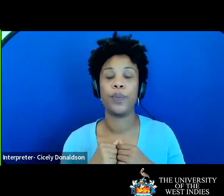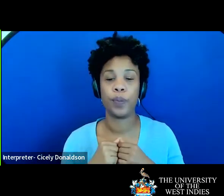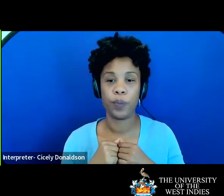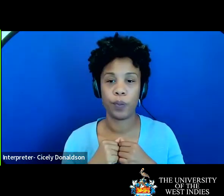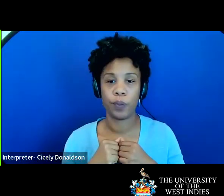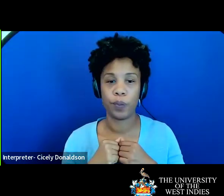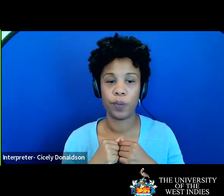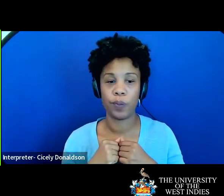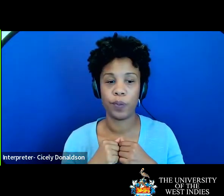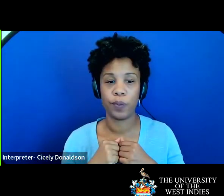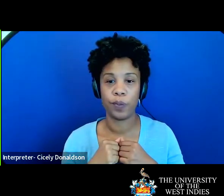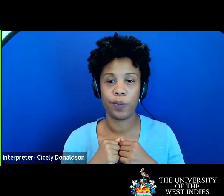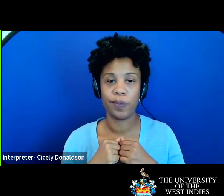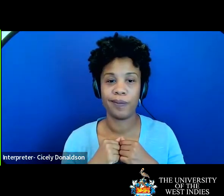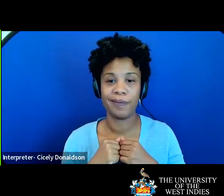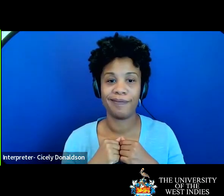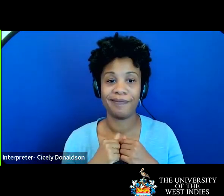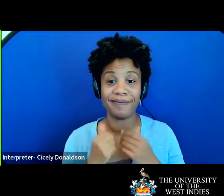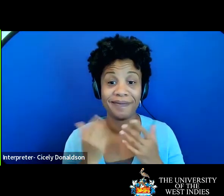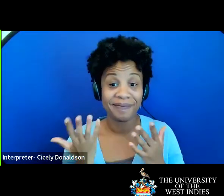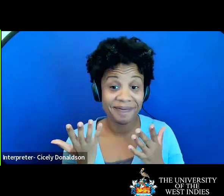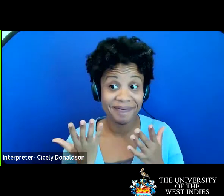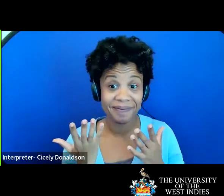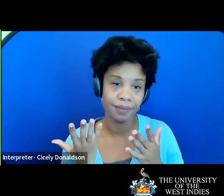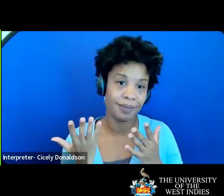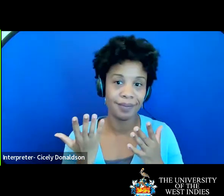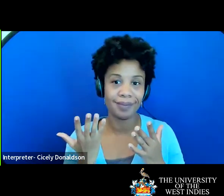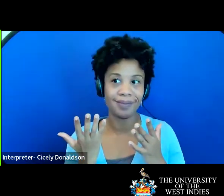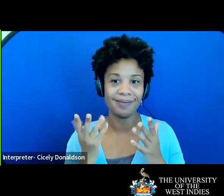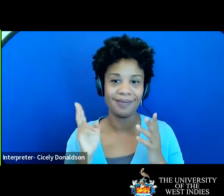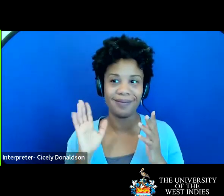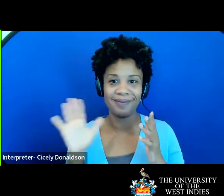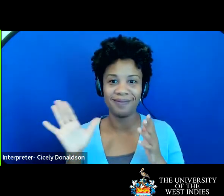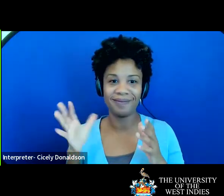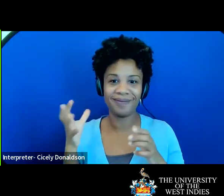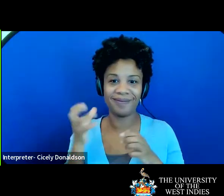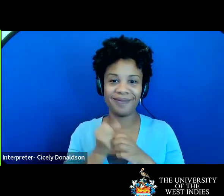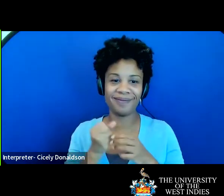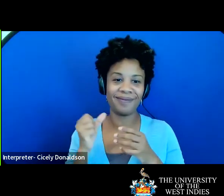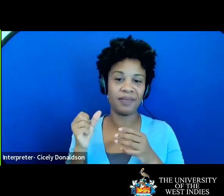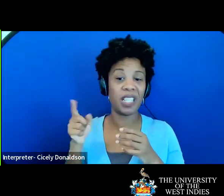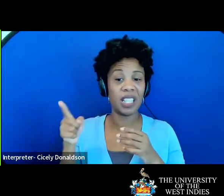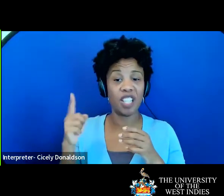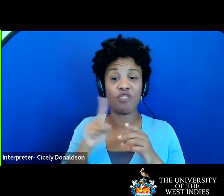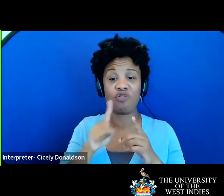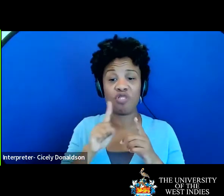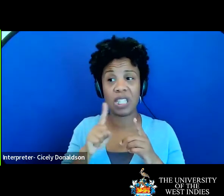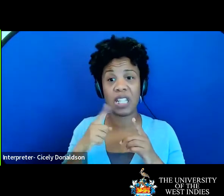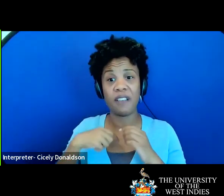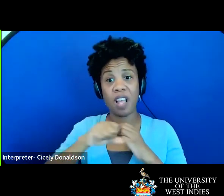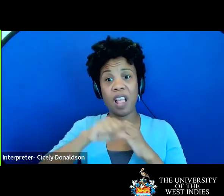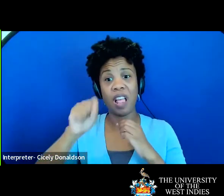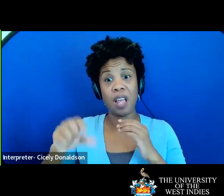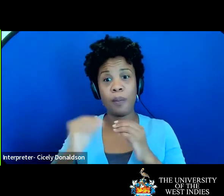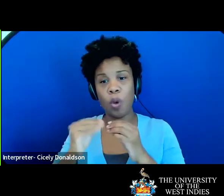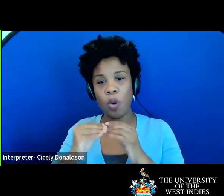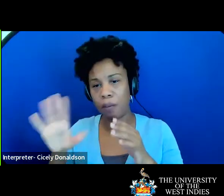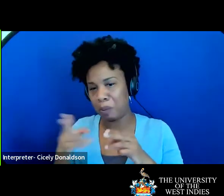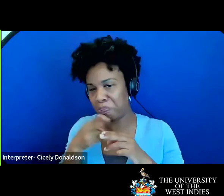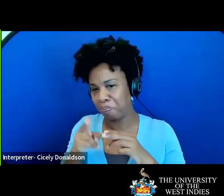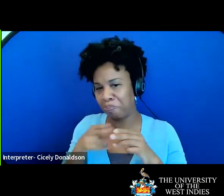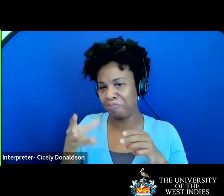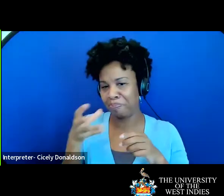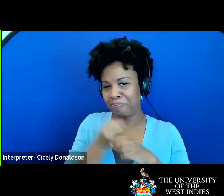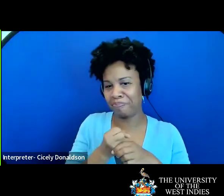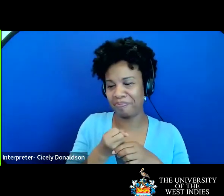So that's just the introduction of the book about Dr. Morris. And now we hand over to